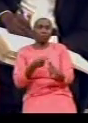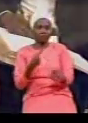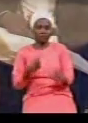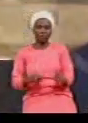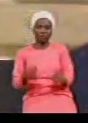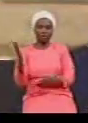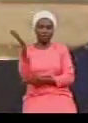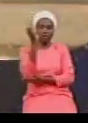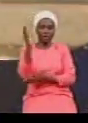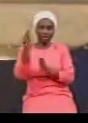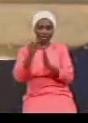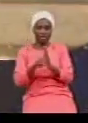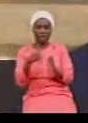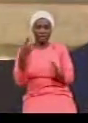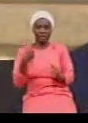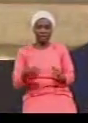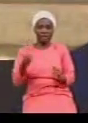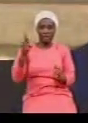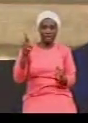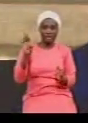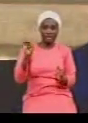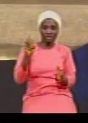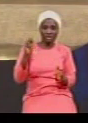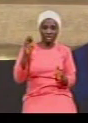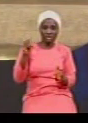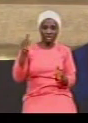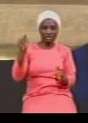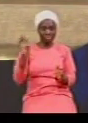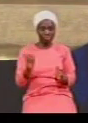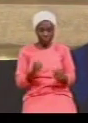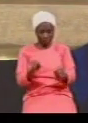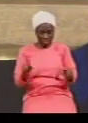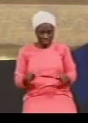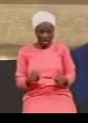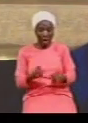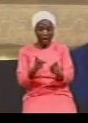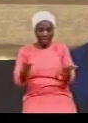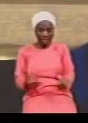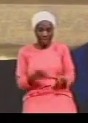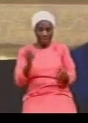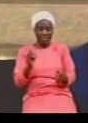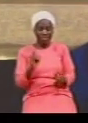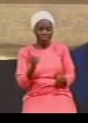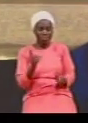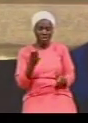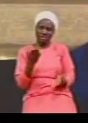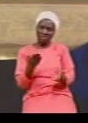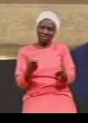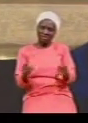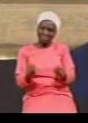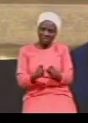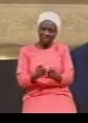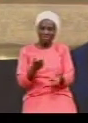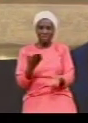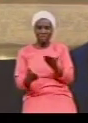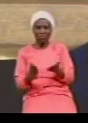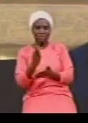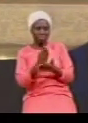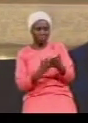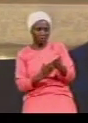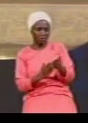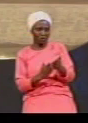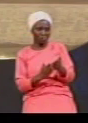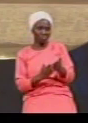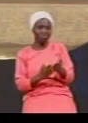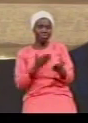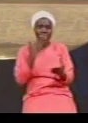the remote areas, the places where even maybe some amenities have not got to. And